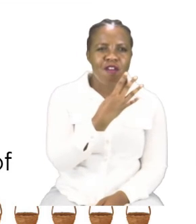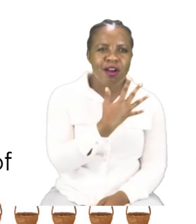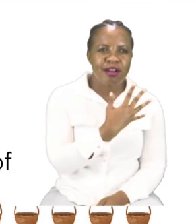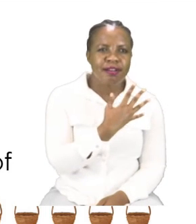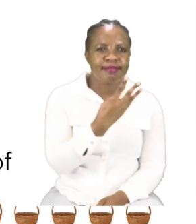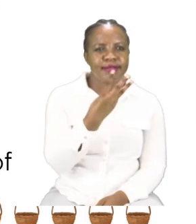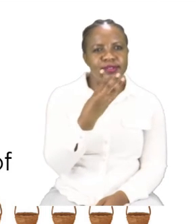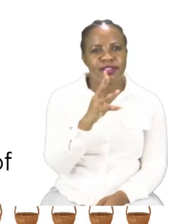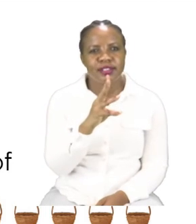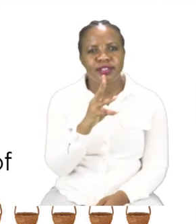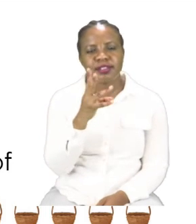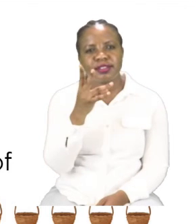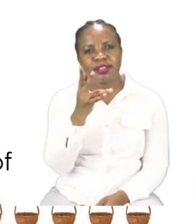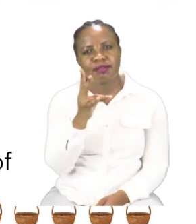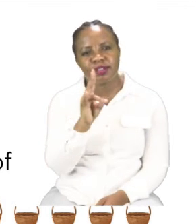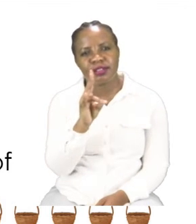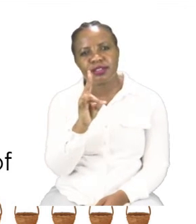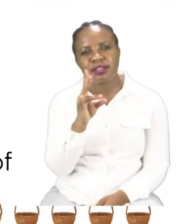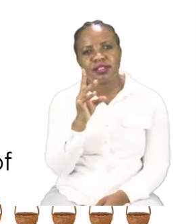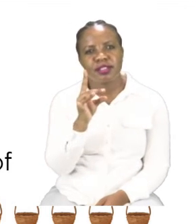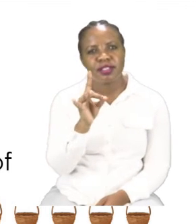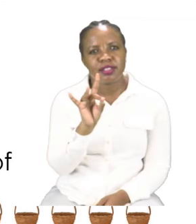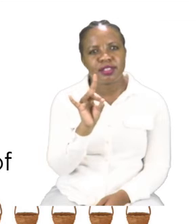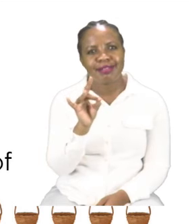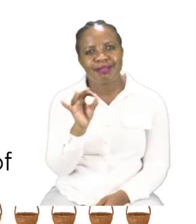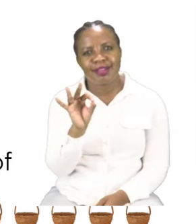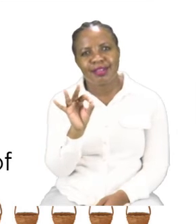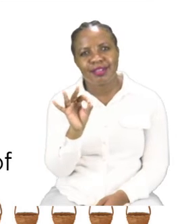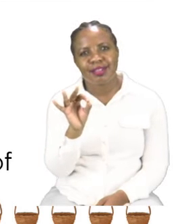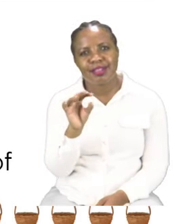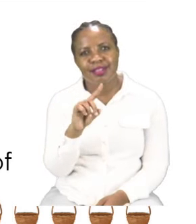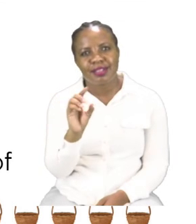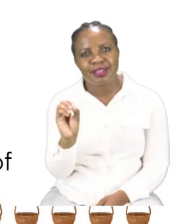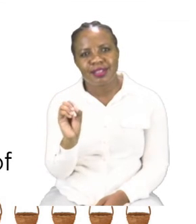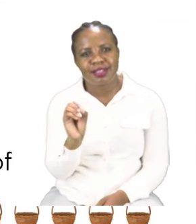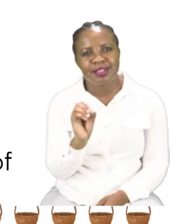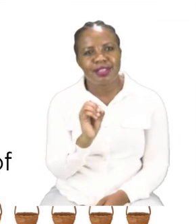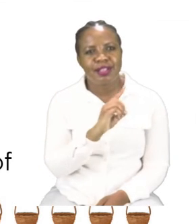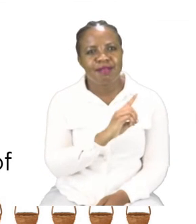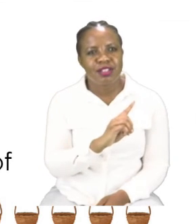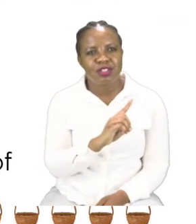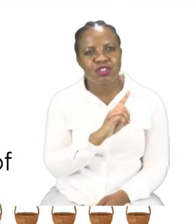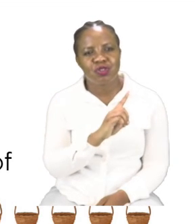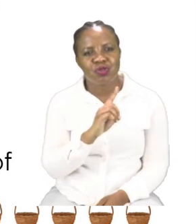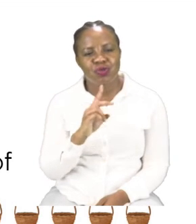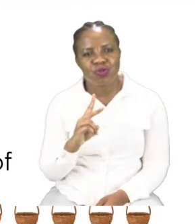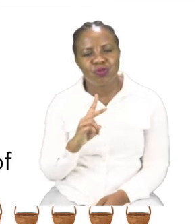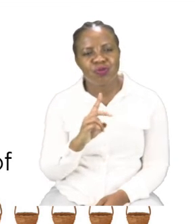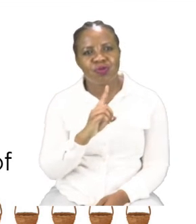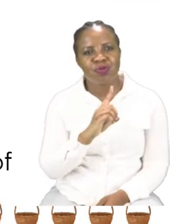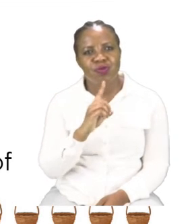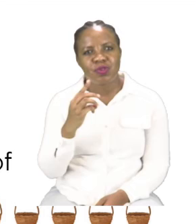5, 6, 7, 8, 9, 10, 11,